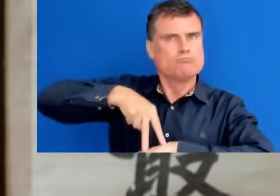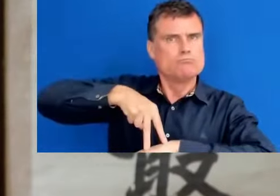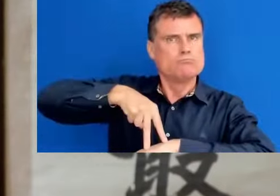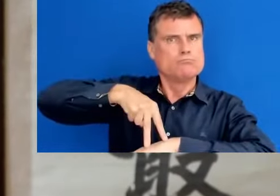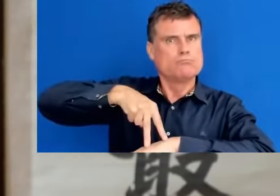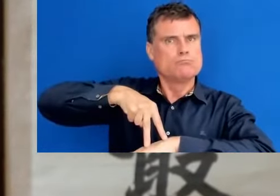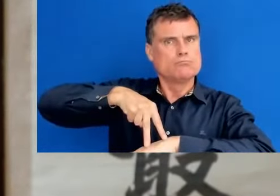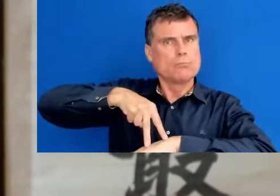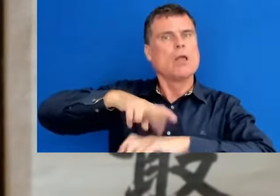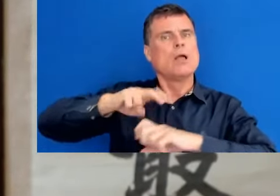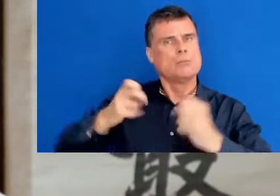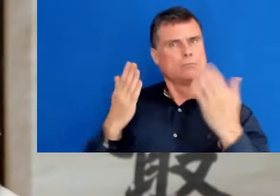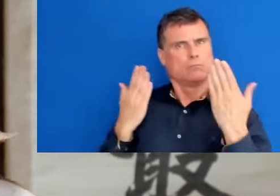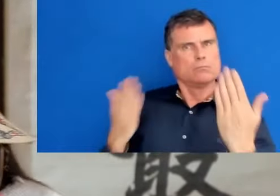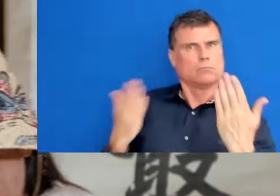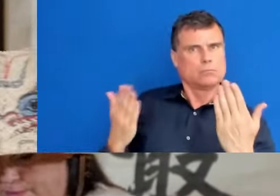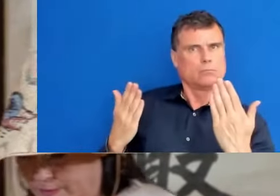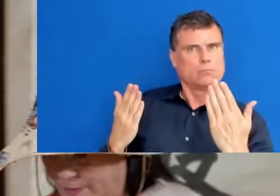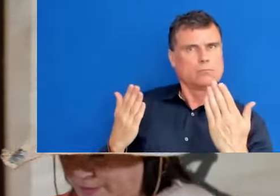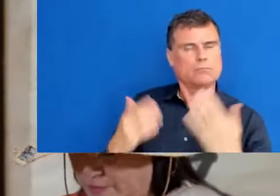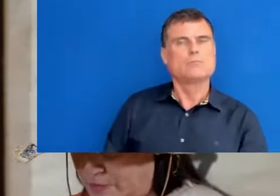Osiam.